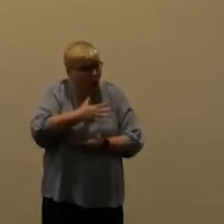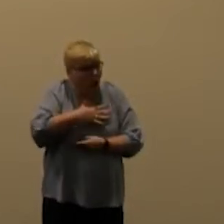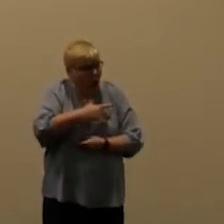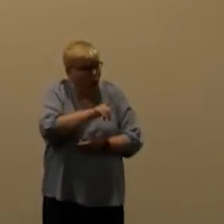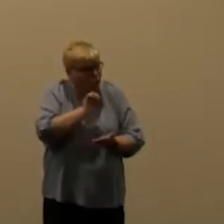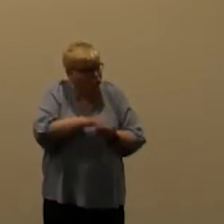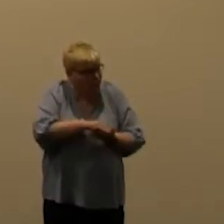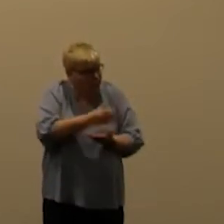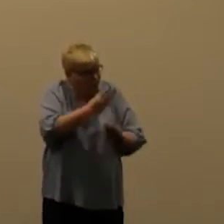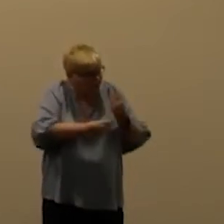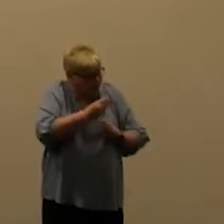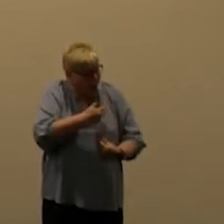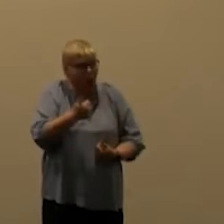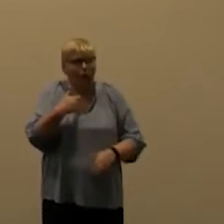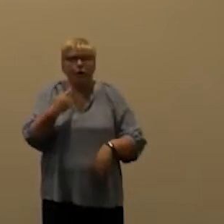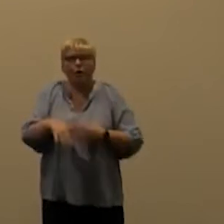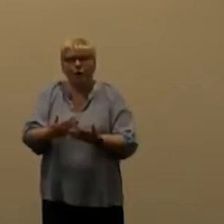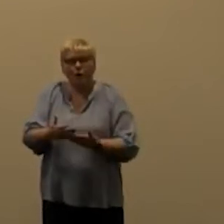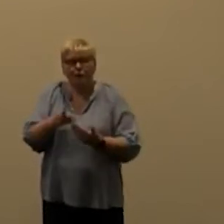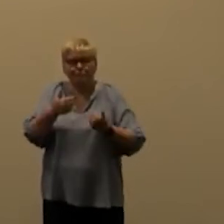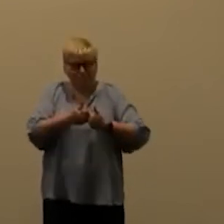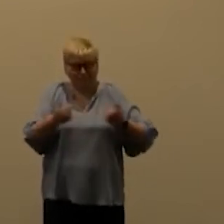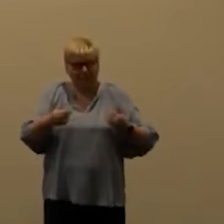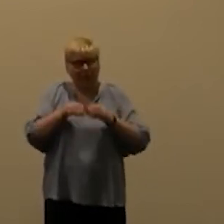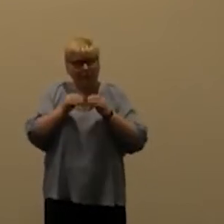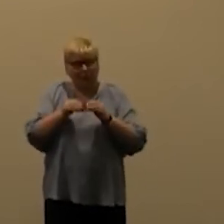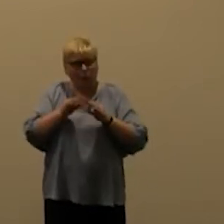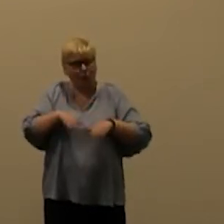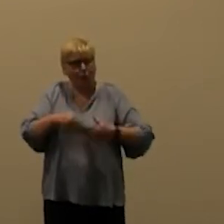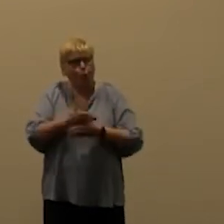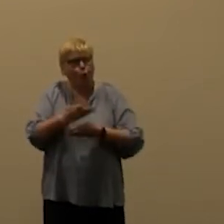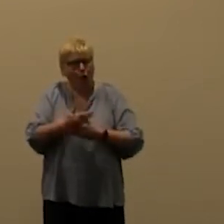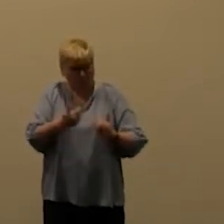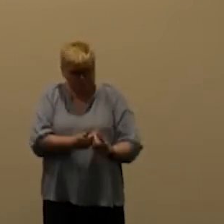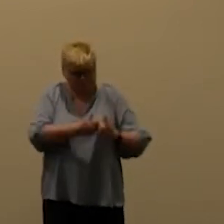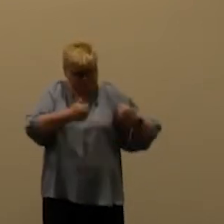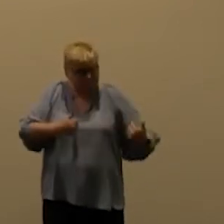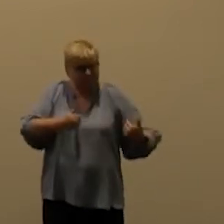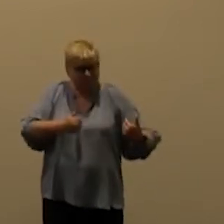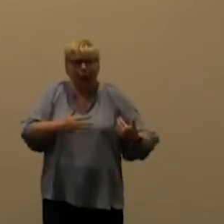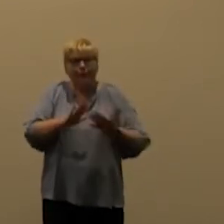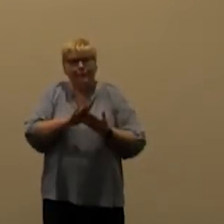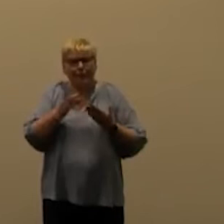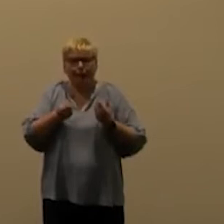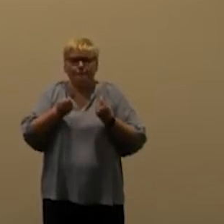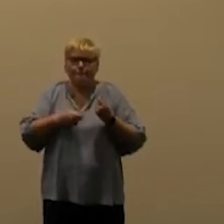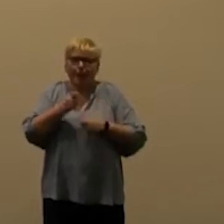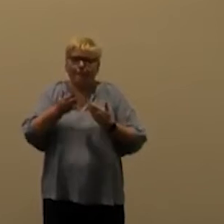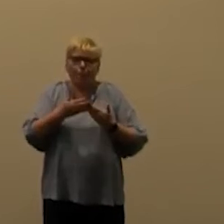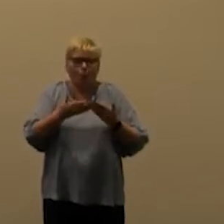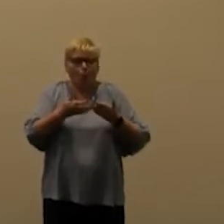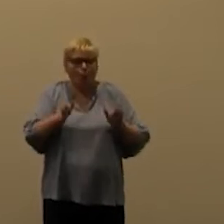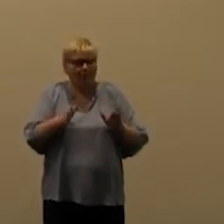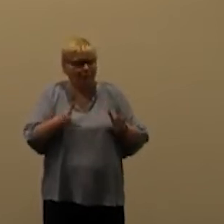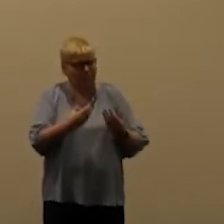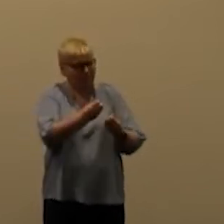is that if we can separate our value from our work, then we are going to be open to learning, we're going to be open to feedback, and again, being open to